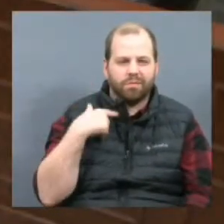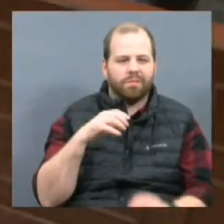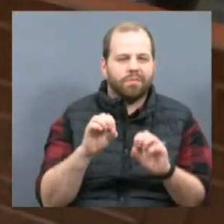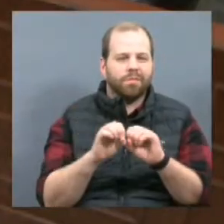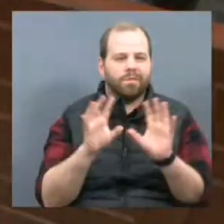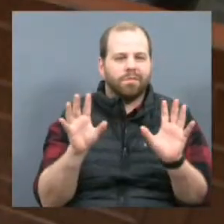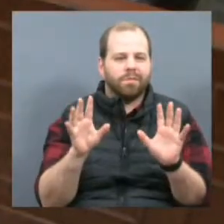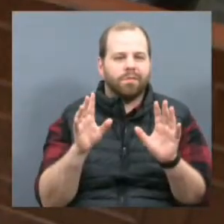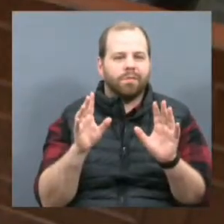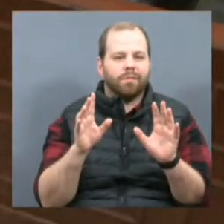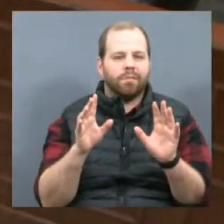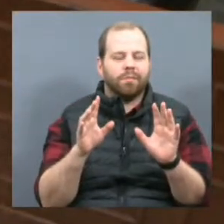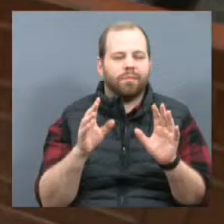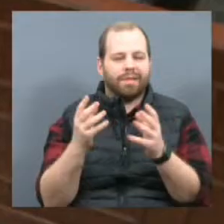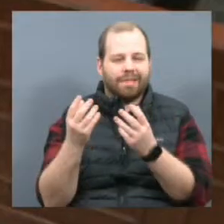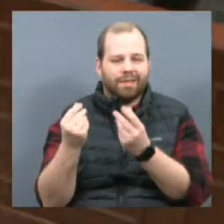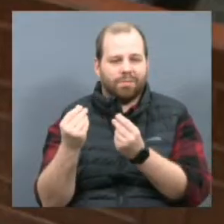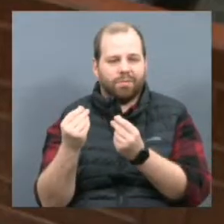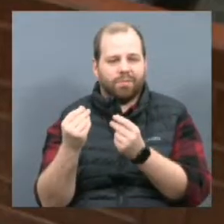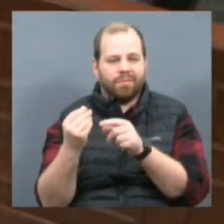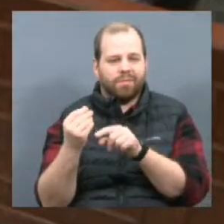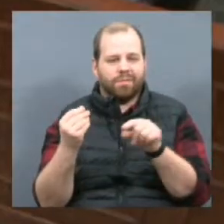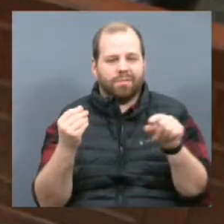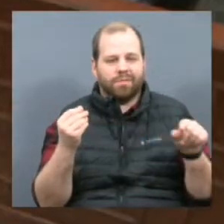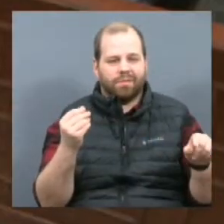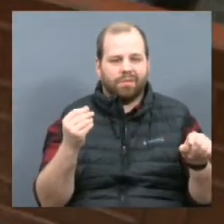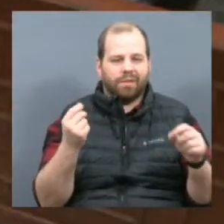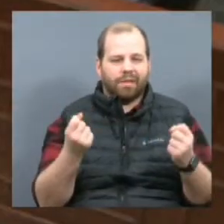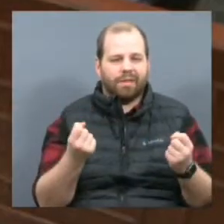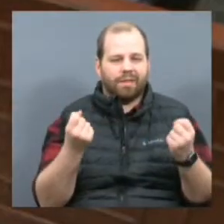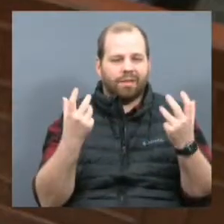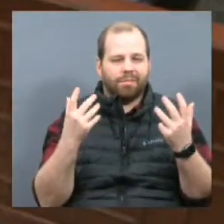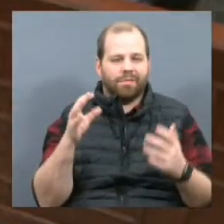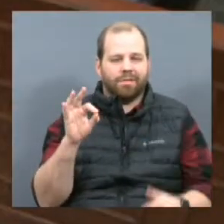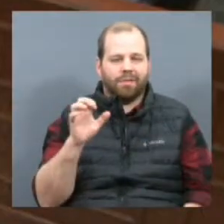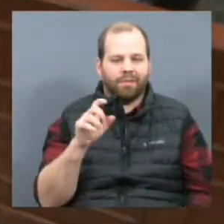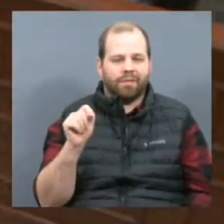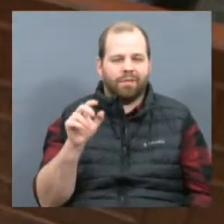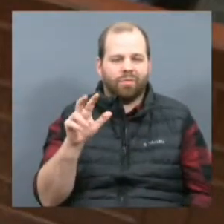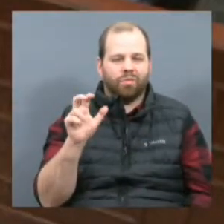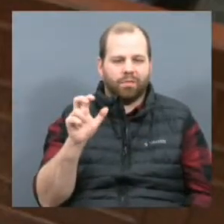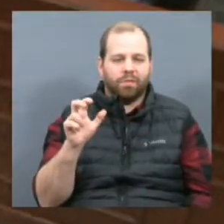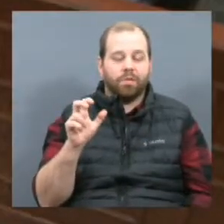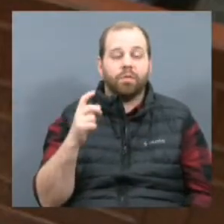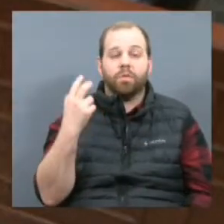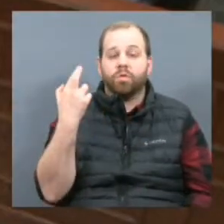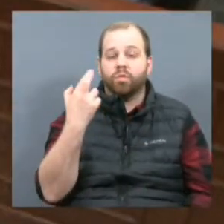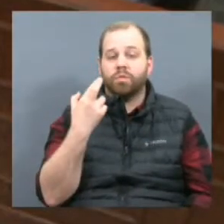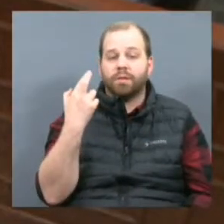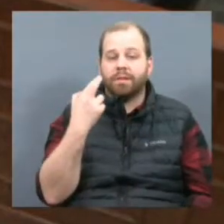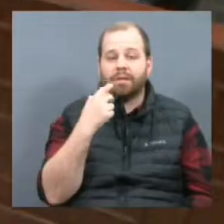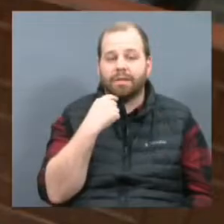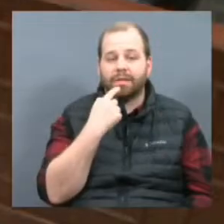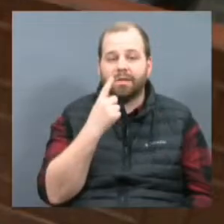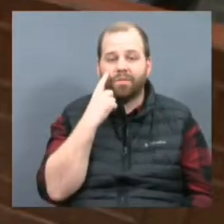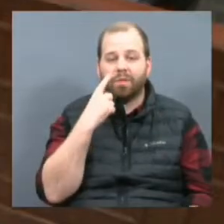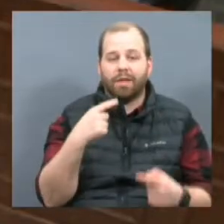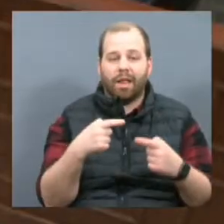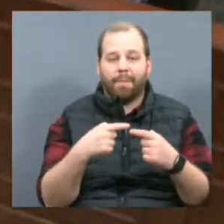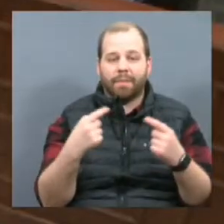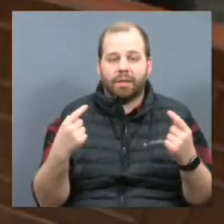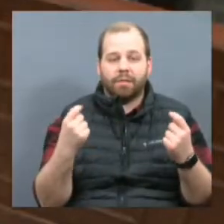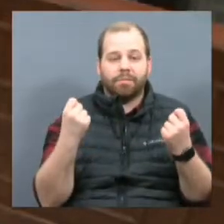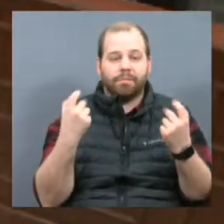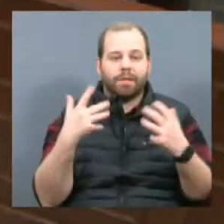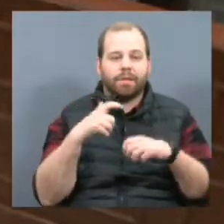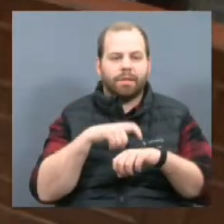of feet from the property? 300, Because one, the reason I say it is just for the opposition. A lot